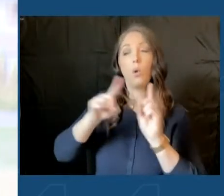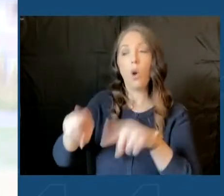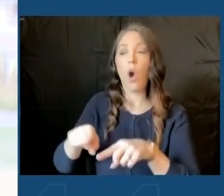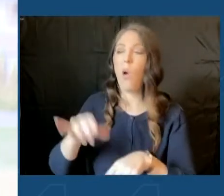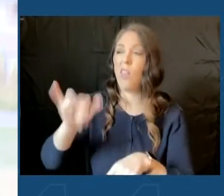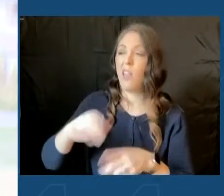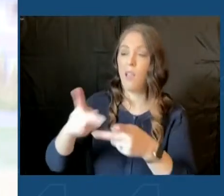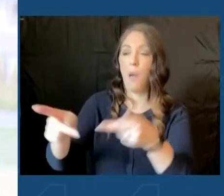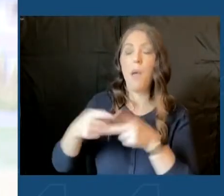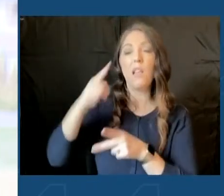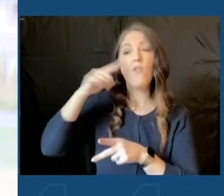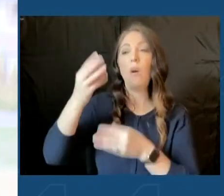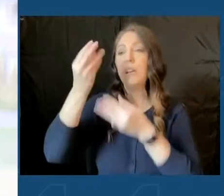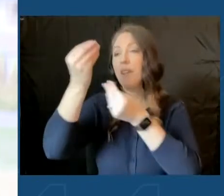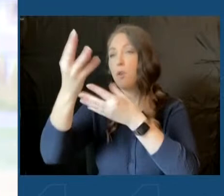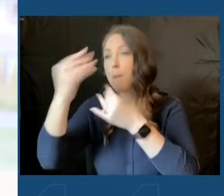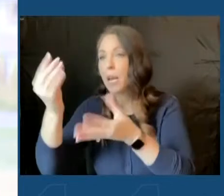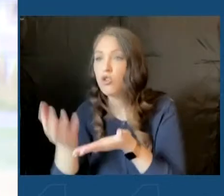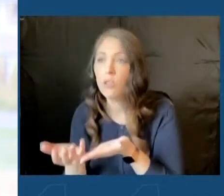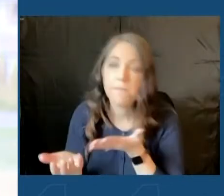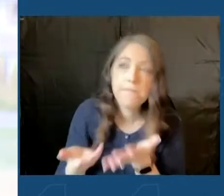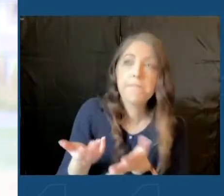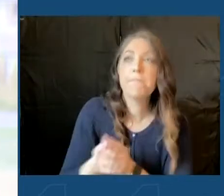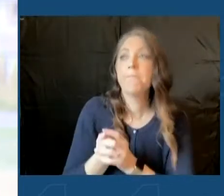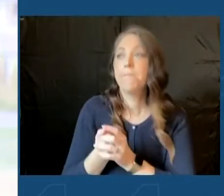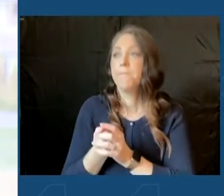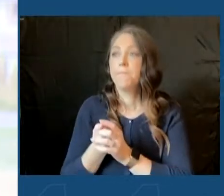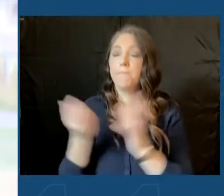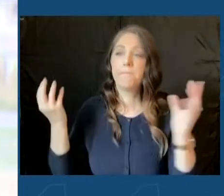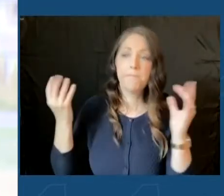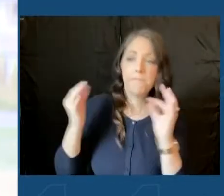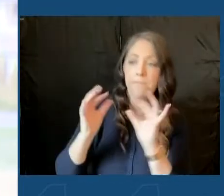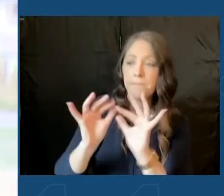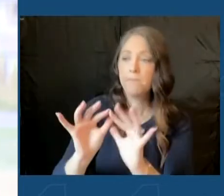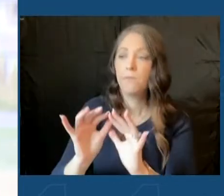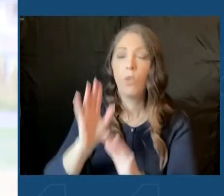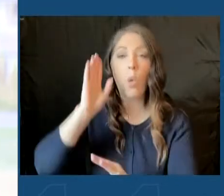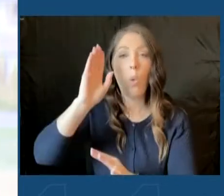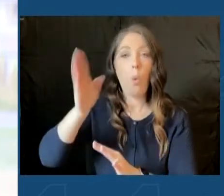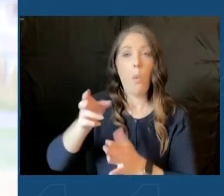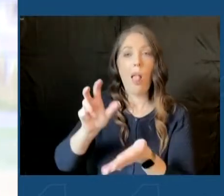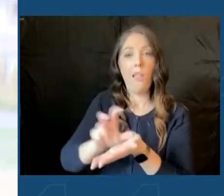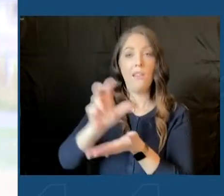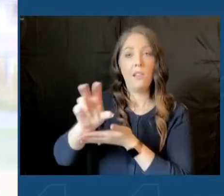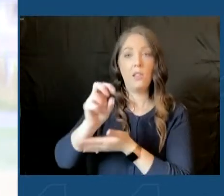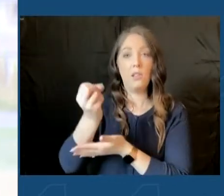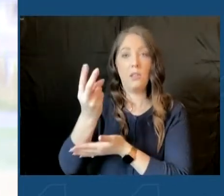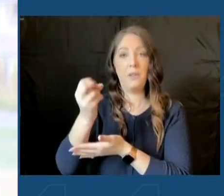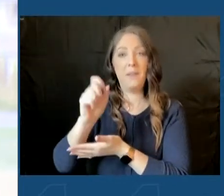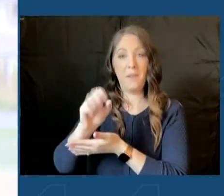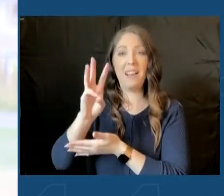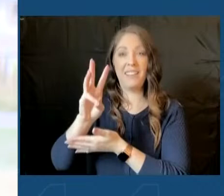information, where to gather. We're going to be investing $12.6 million in the Gateway building, and that's going to,